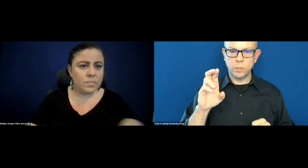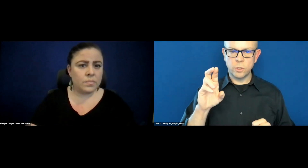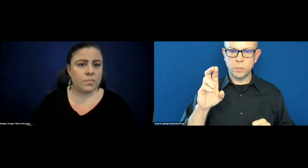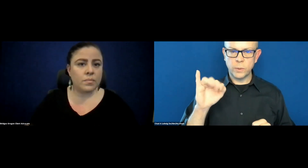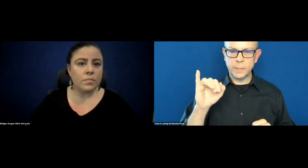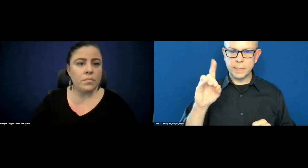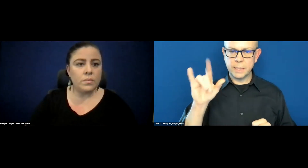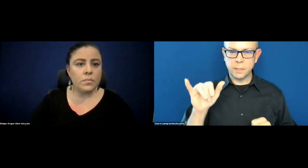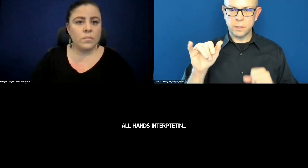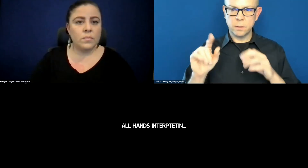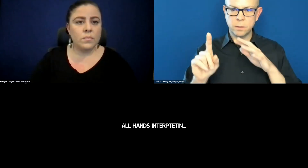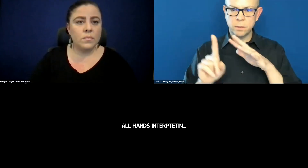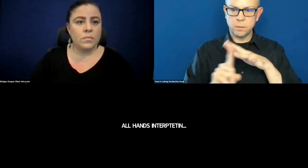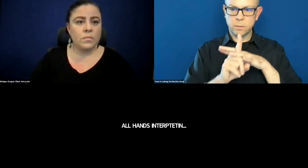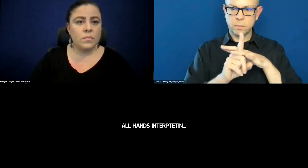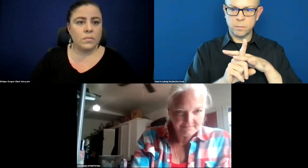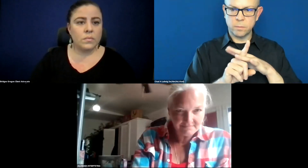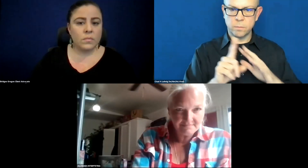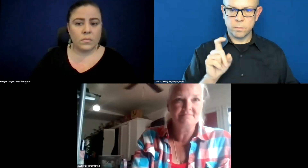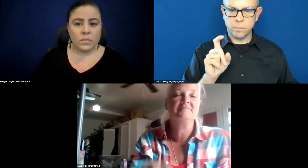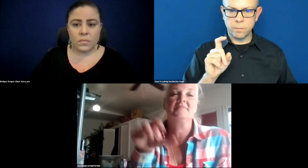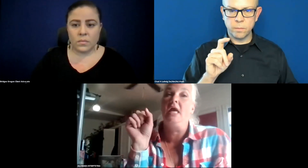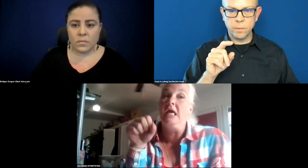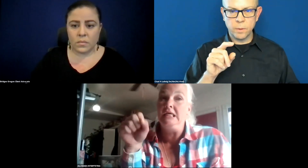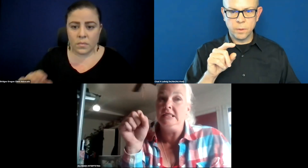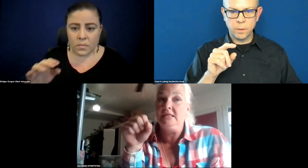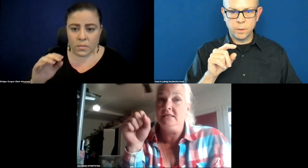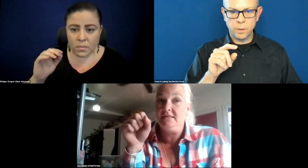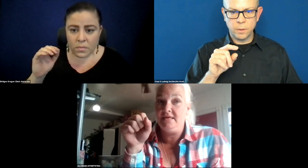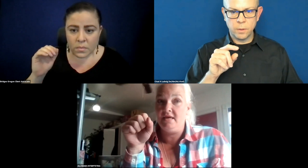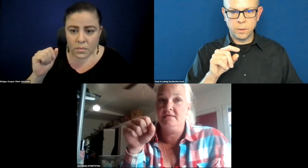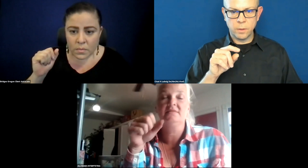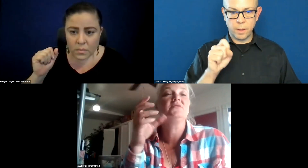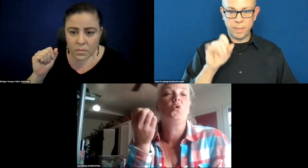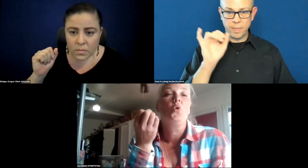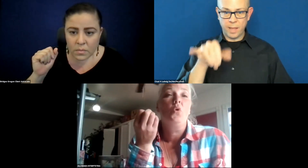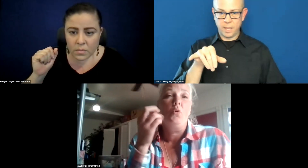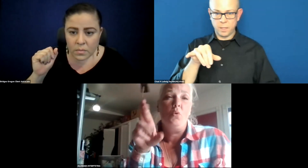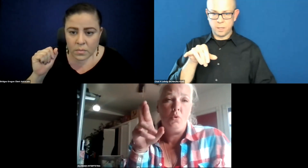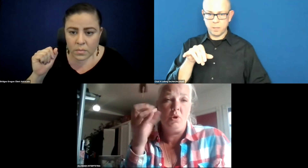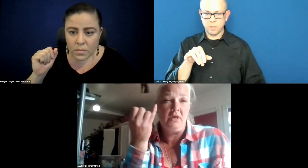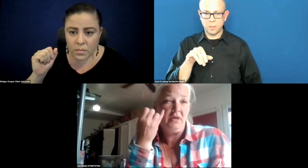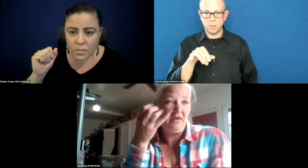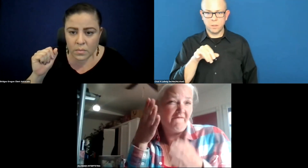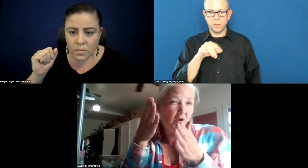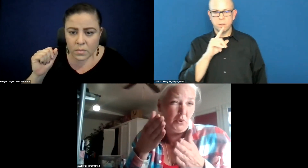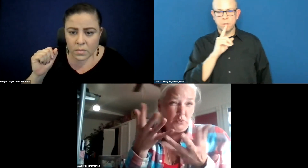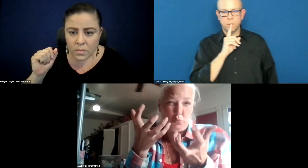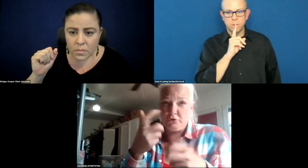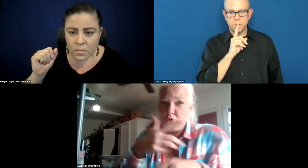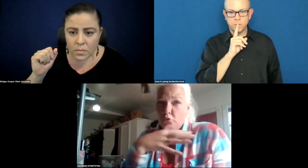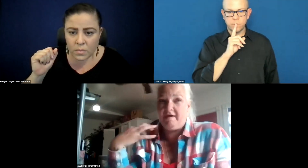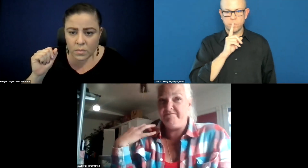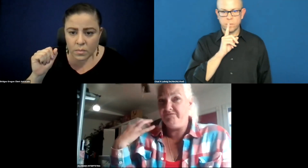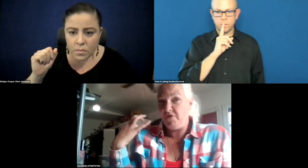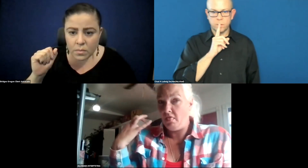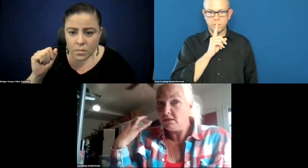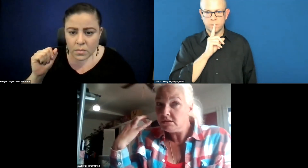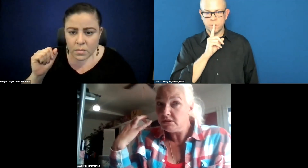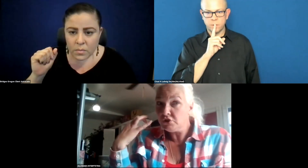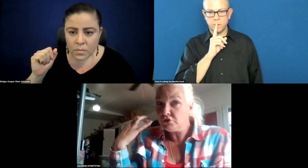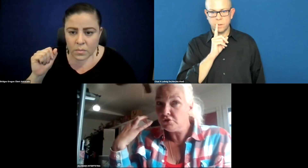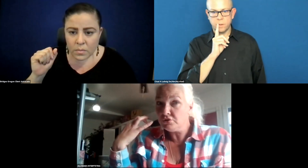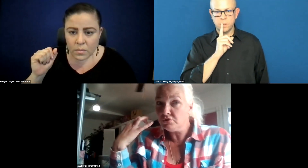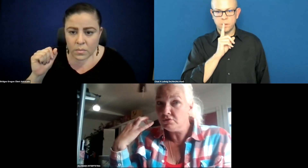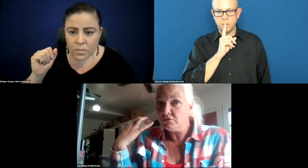Okay, can Charity come back on again? Yes, I can. Or if a person